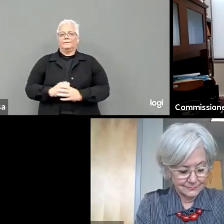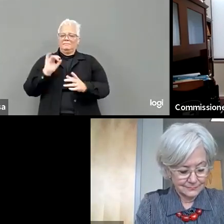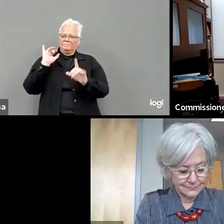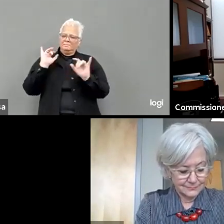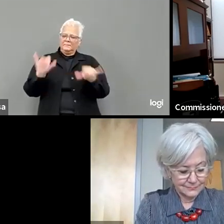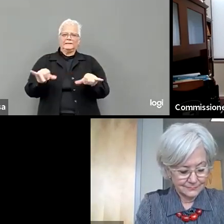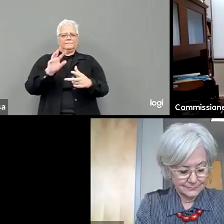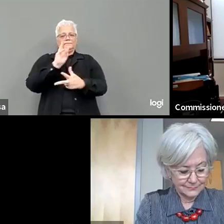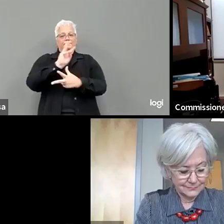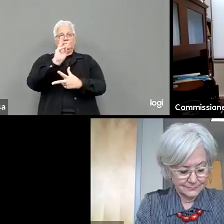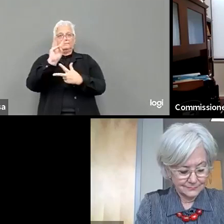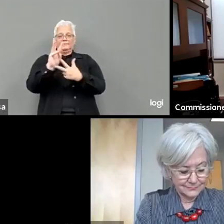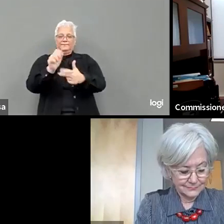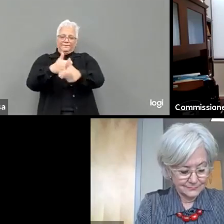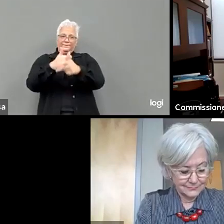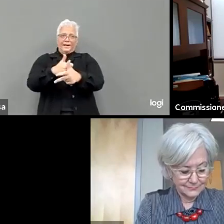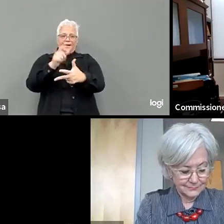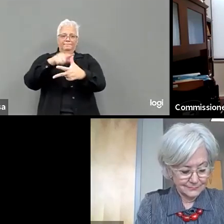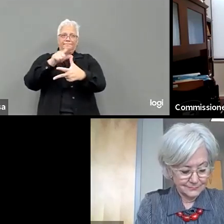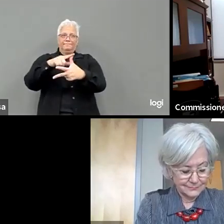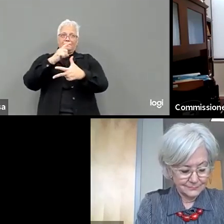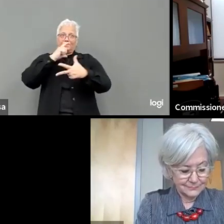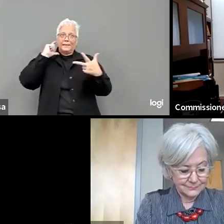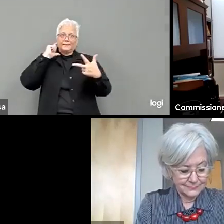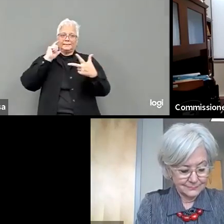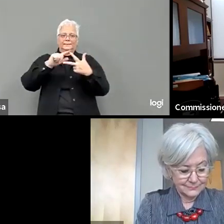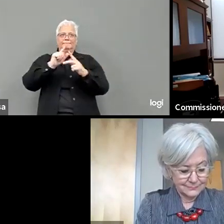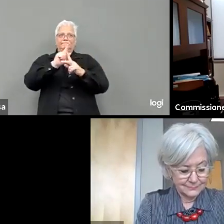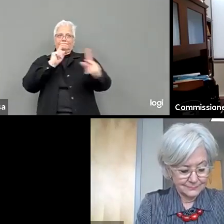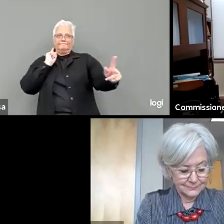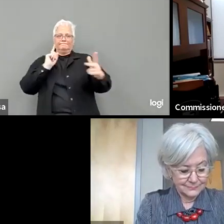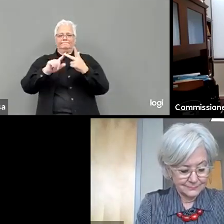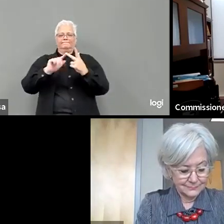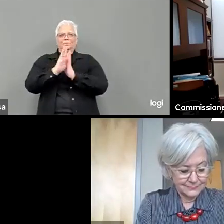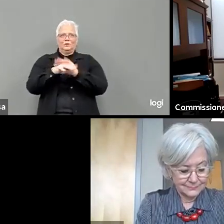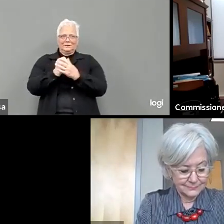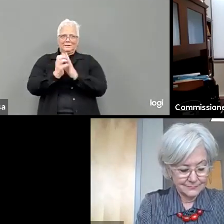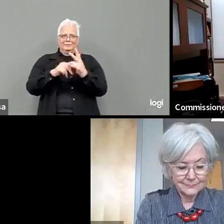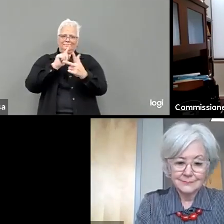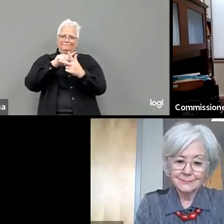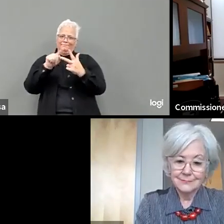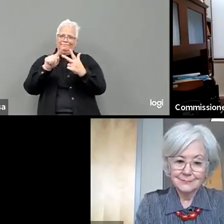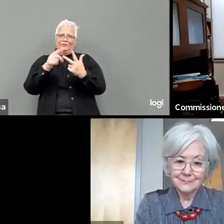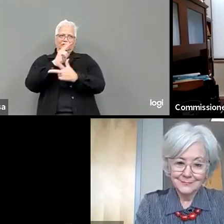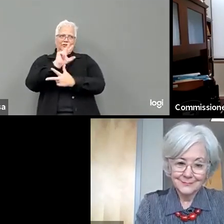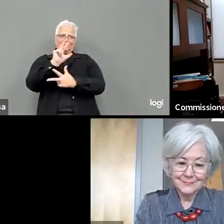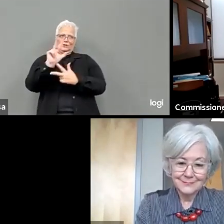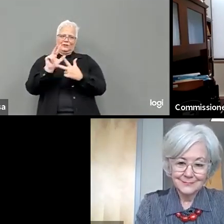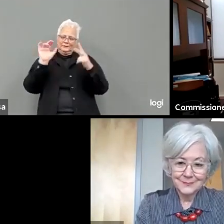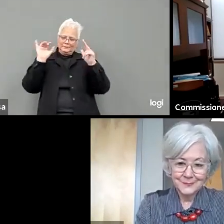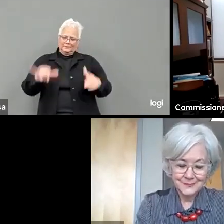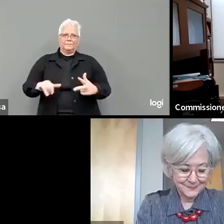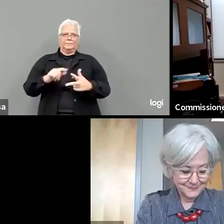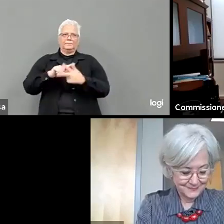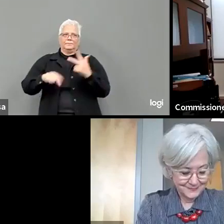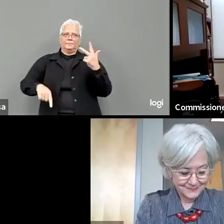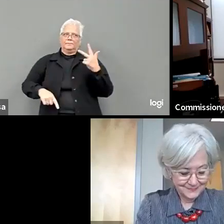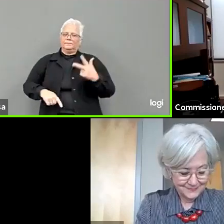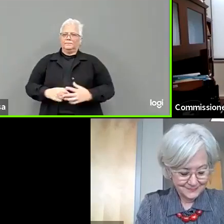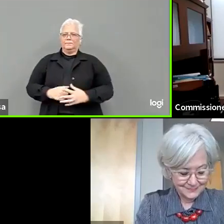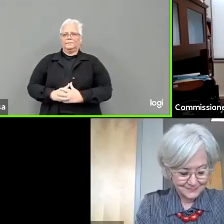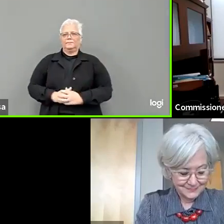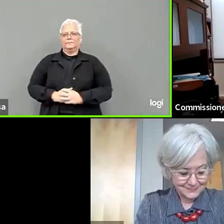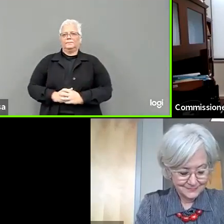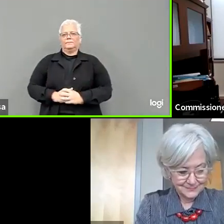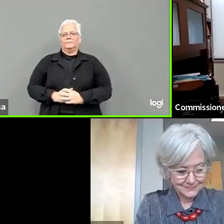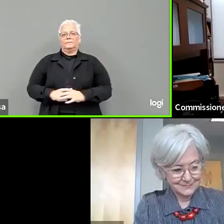well. If everybody's consistent in following the 3W guidelines, we can get through Super Bowl weekend as safely as possible.